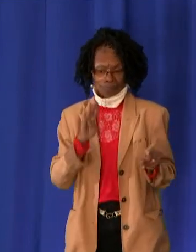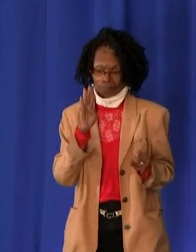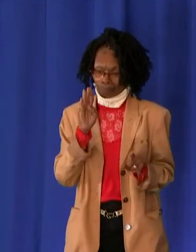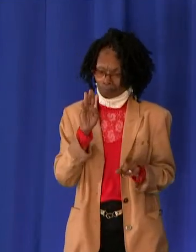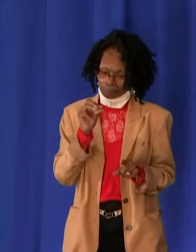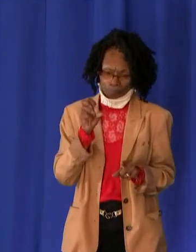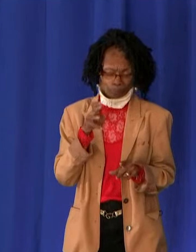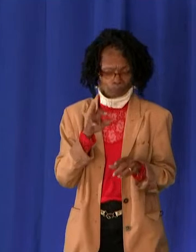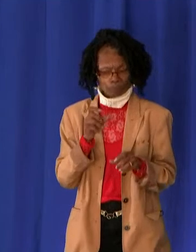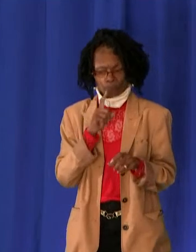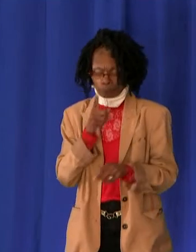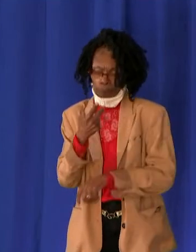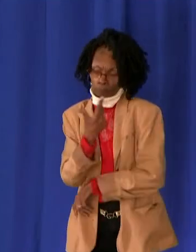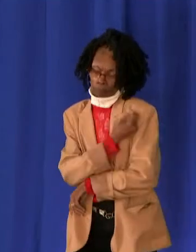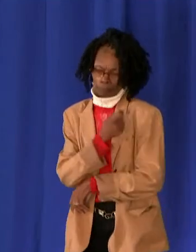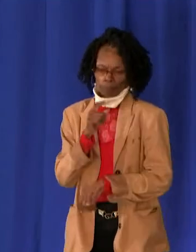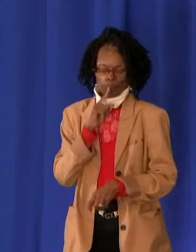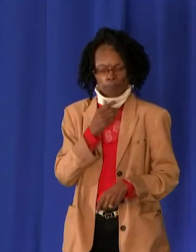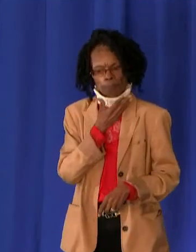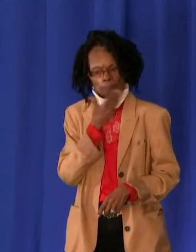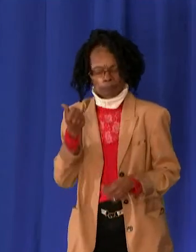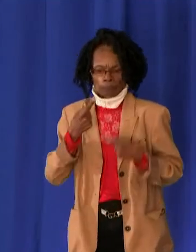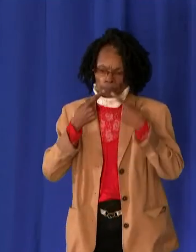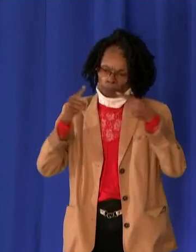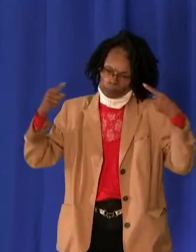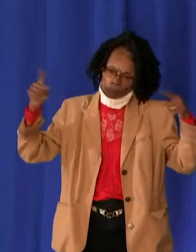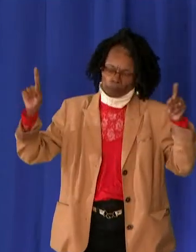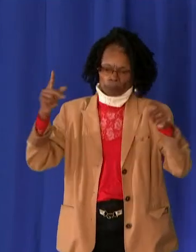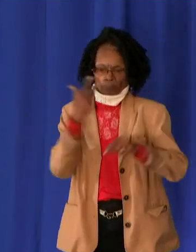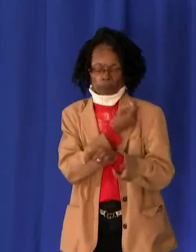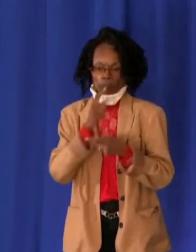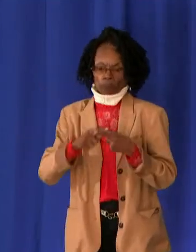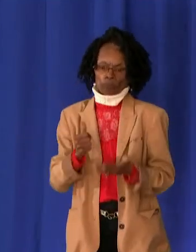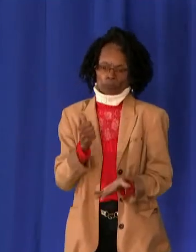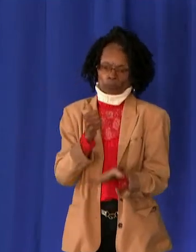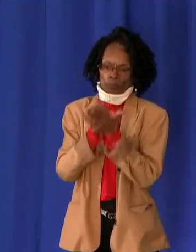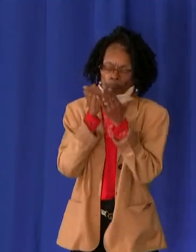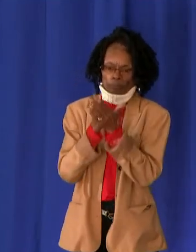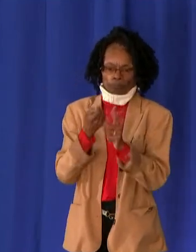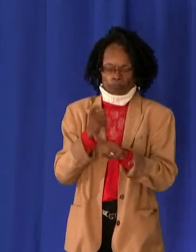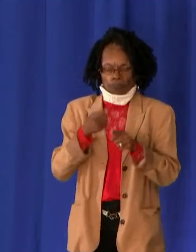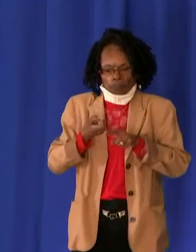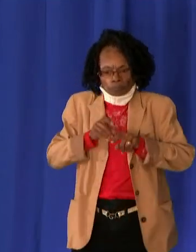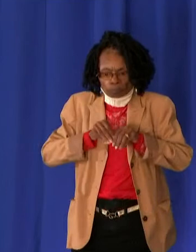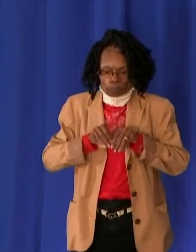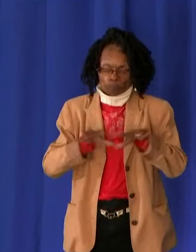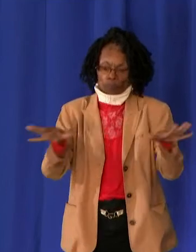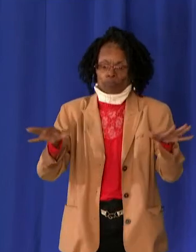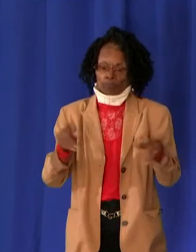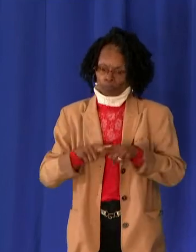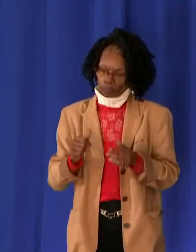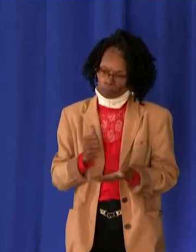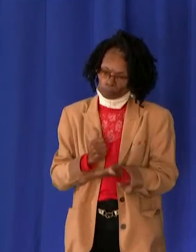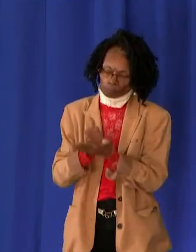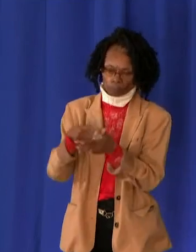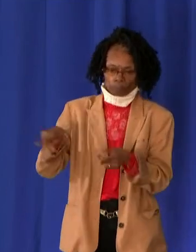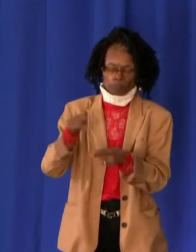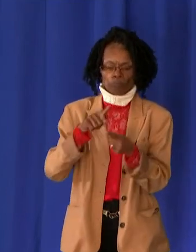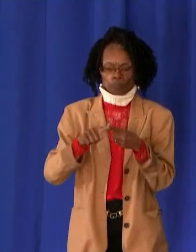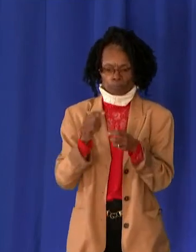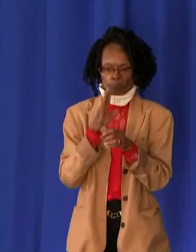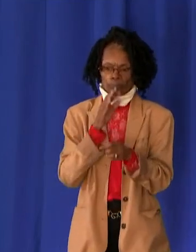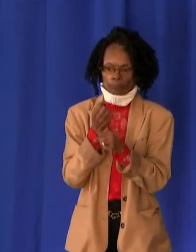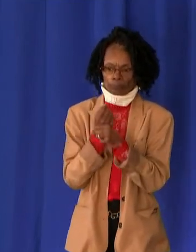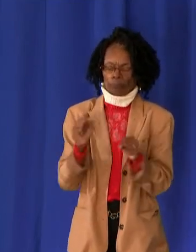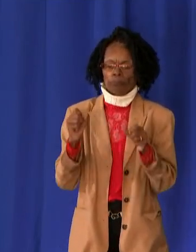our most effective tool. They're safe, they're effective. They're what's going to keep you out of the hospital. It's what helps protect our